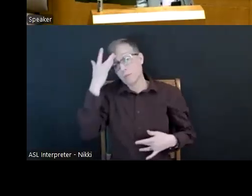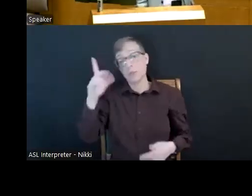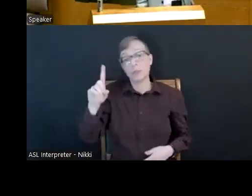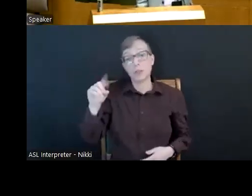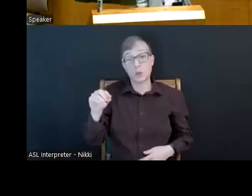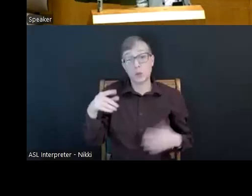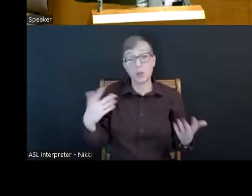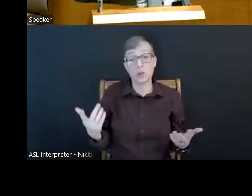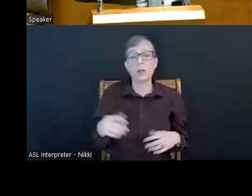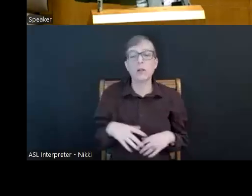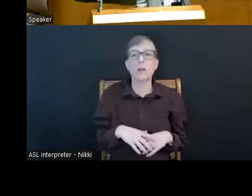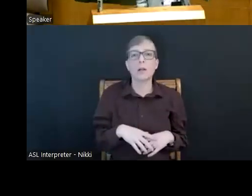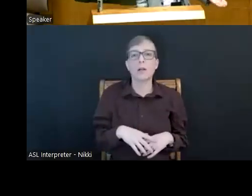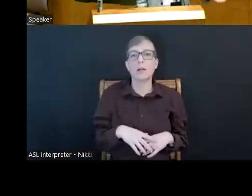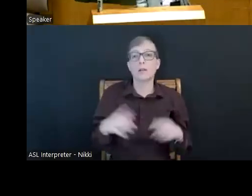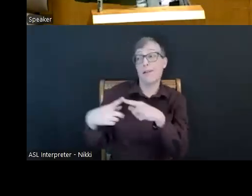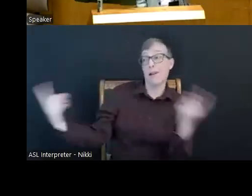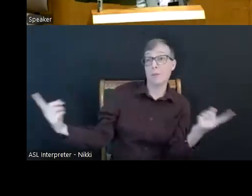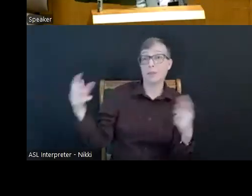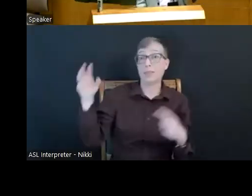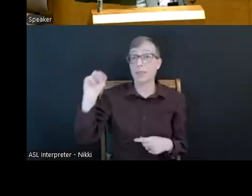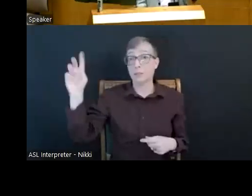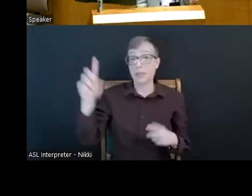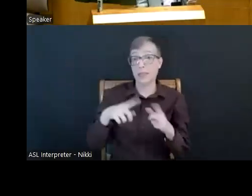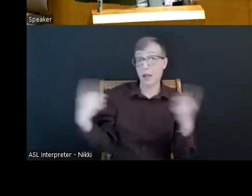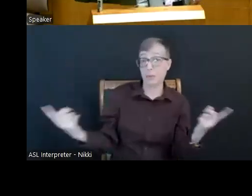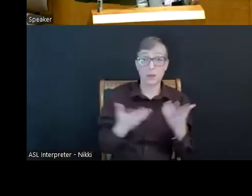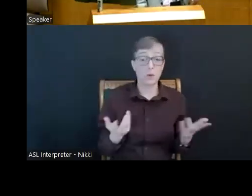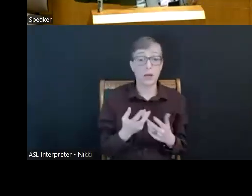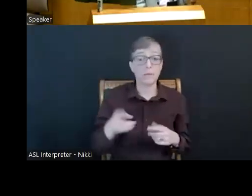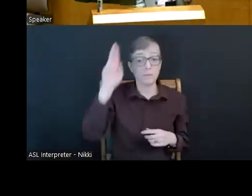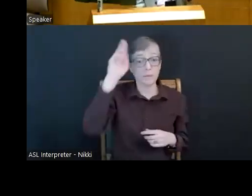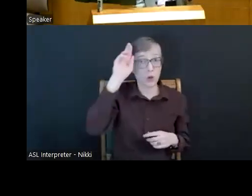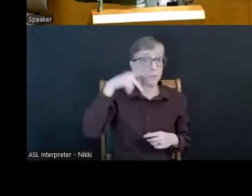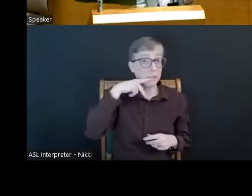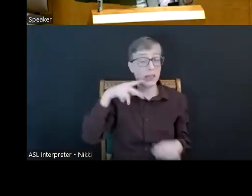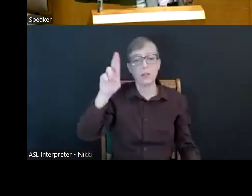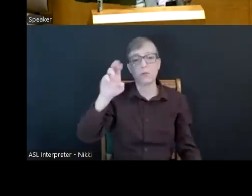the opposite of macular degeneration, is retinitis pigmentosa, which is